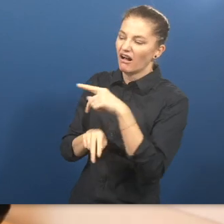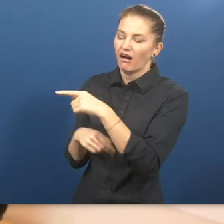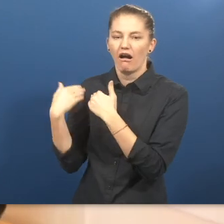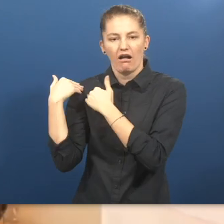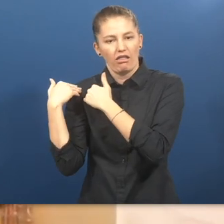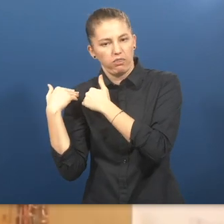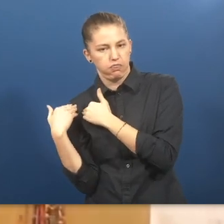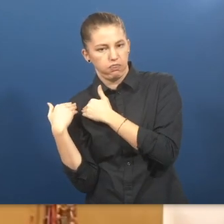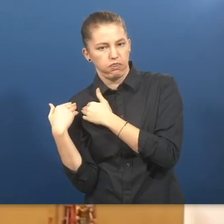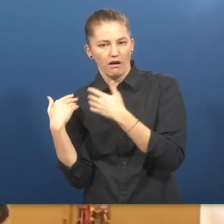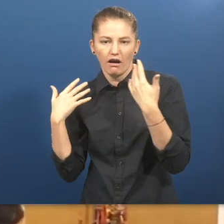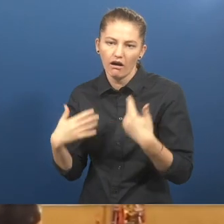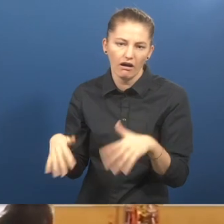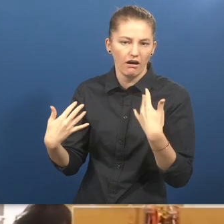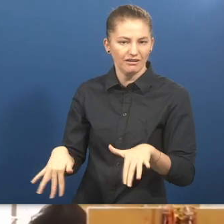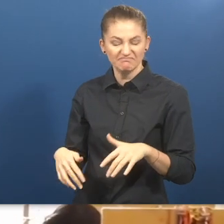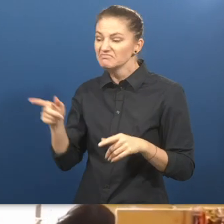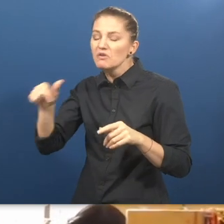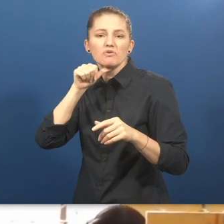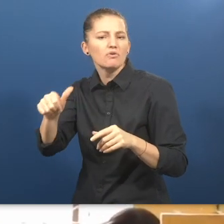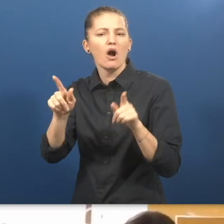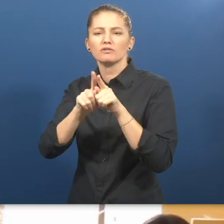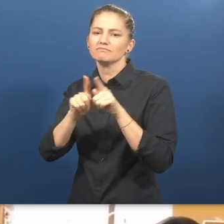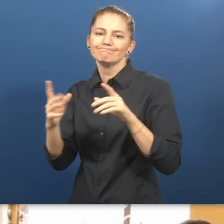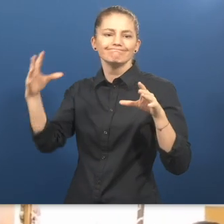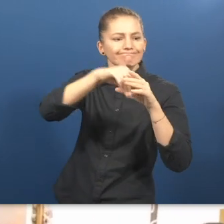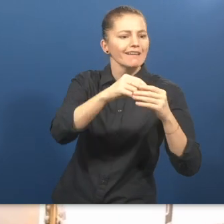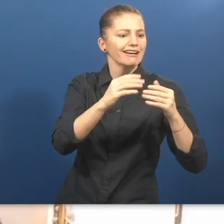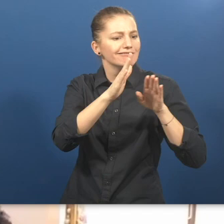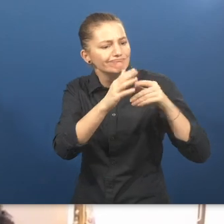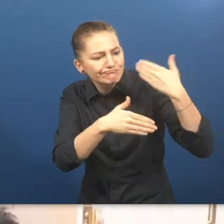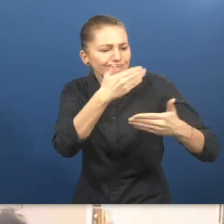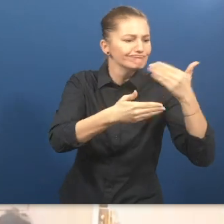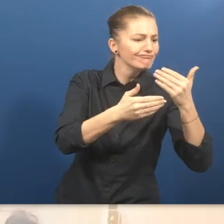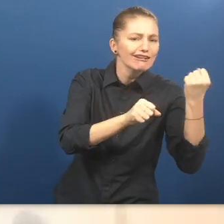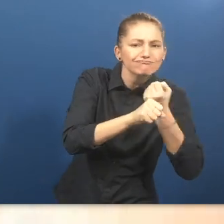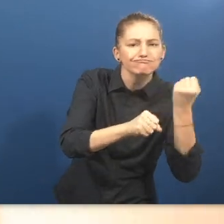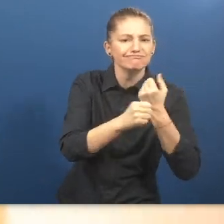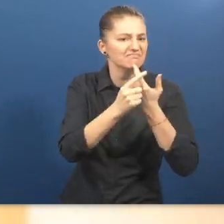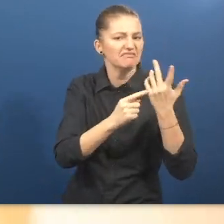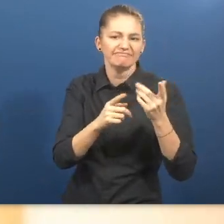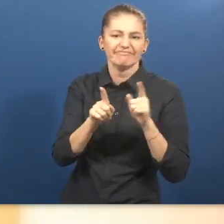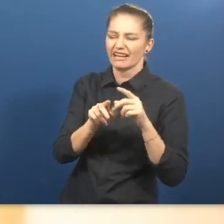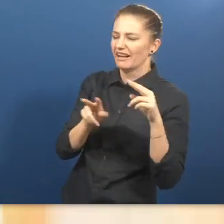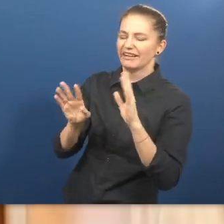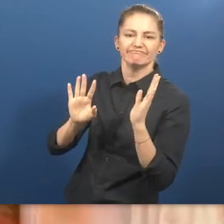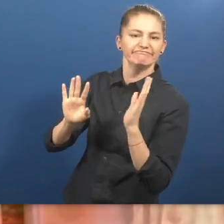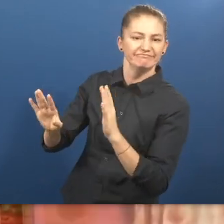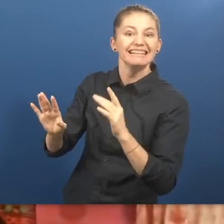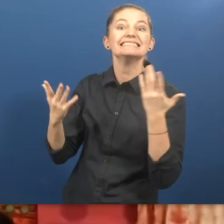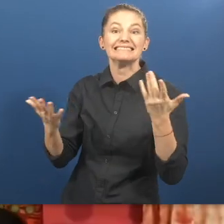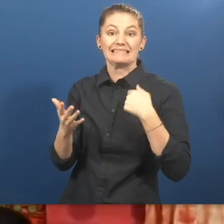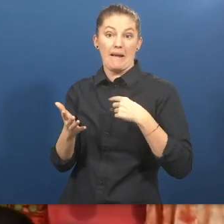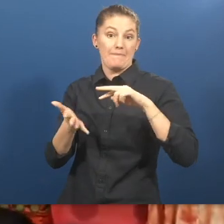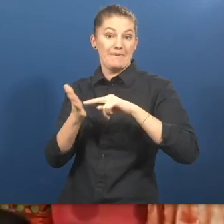planning and considered as part of our society. Therefore, this method is still the exceptional method or concept in Bangladesh.